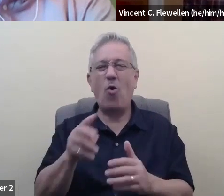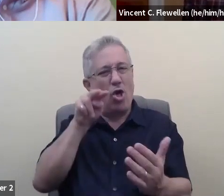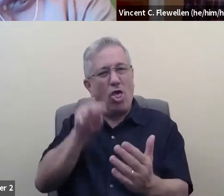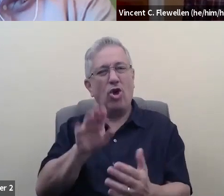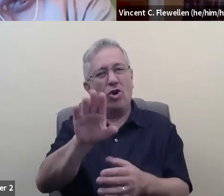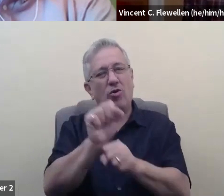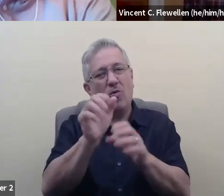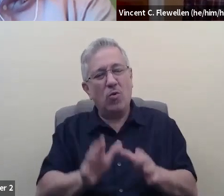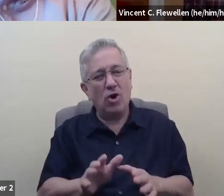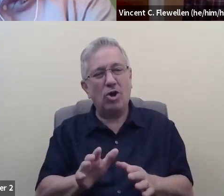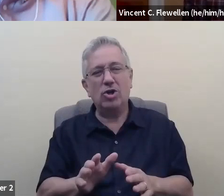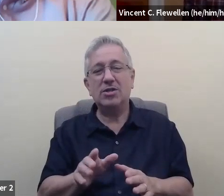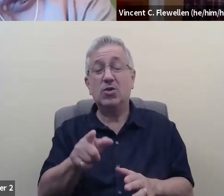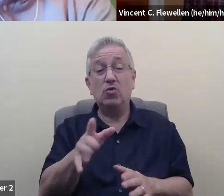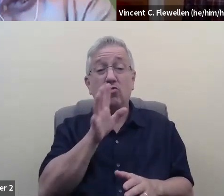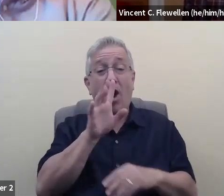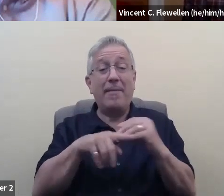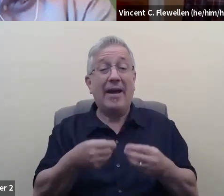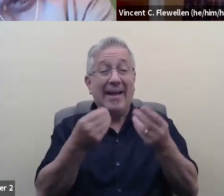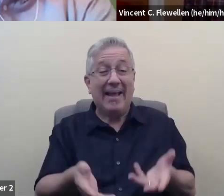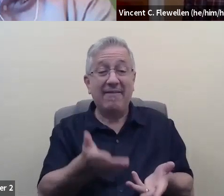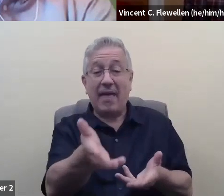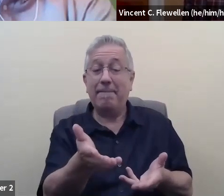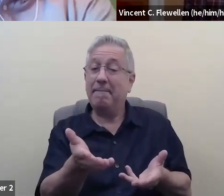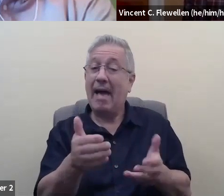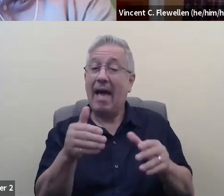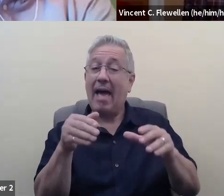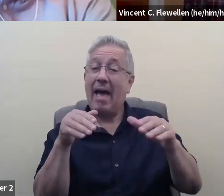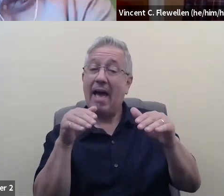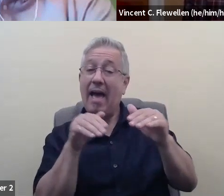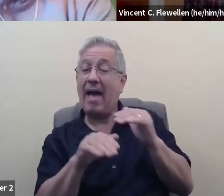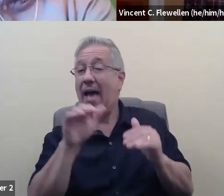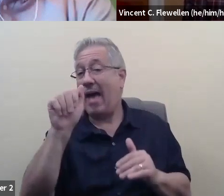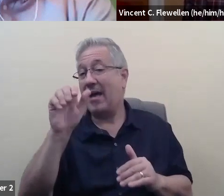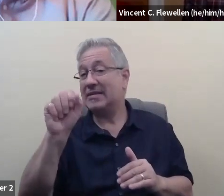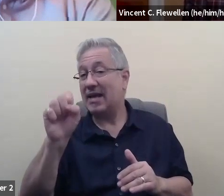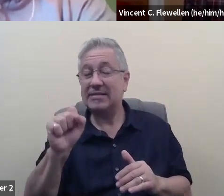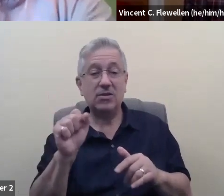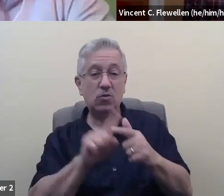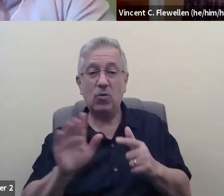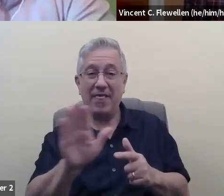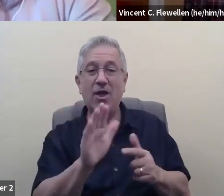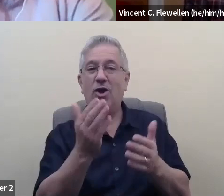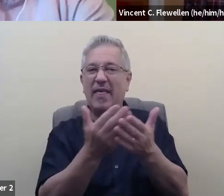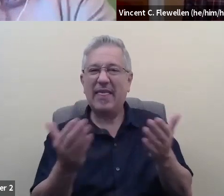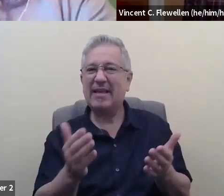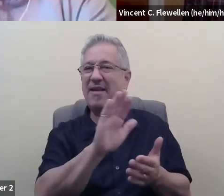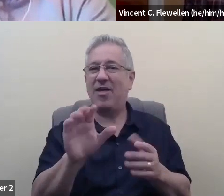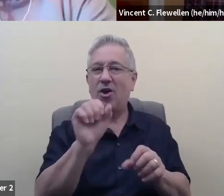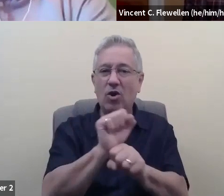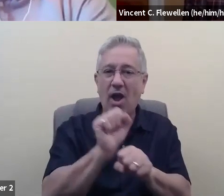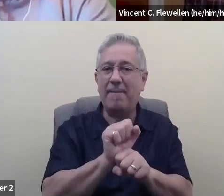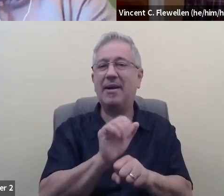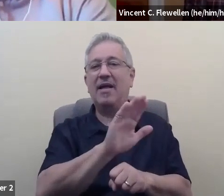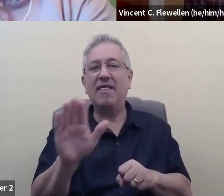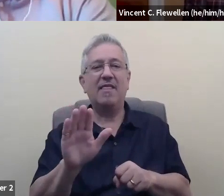thinking about accommodations. If they have to jump through a bunch of hoops, if they have to go to their doctor every time, if everything they